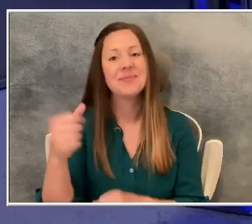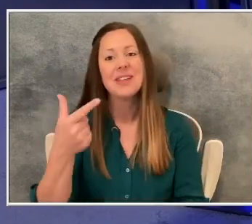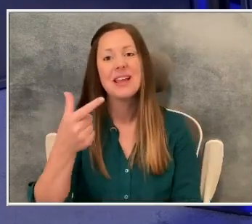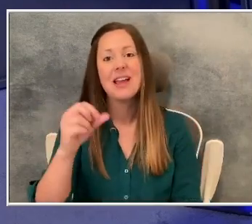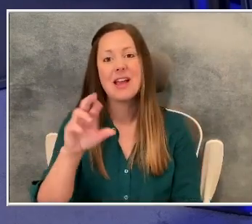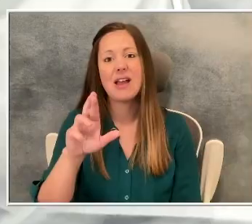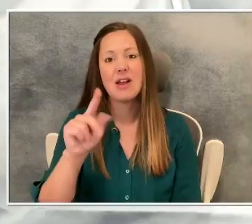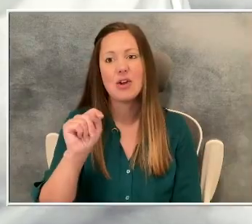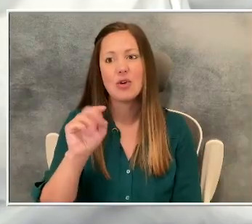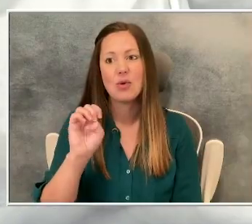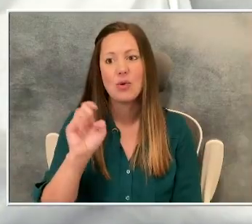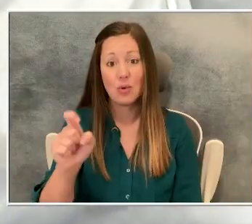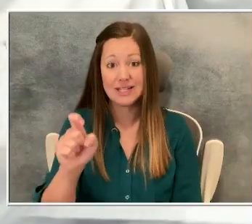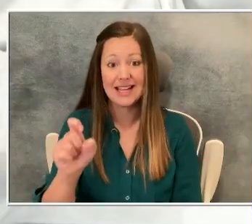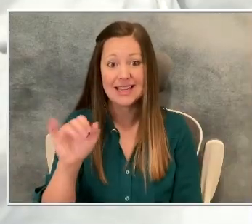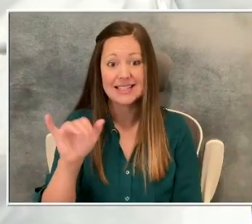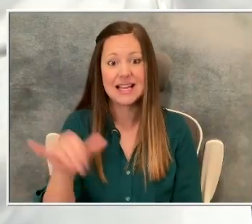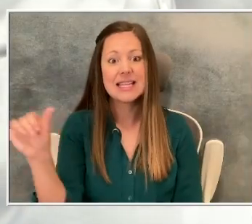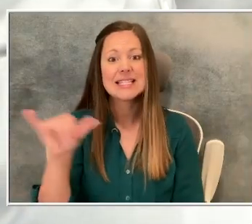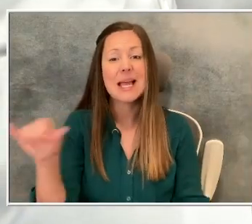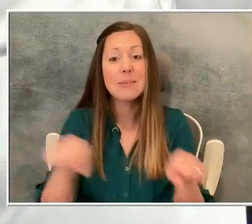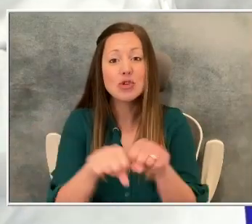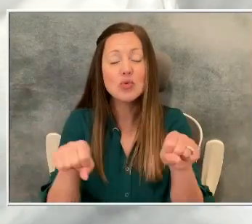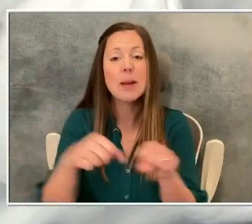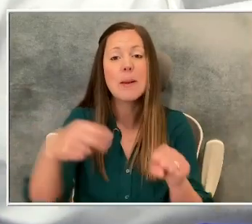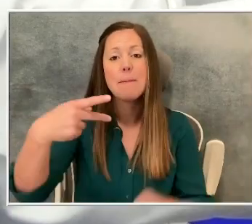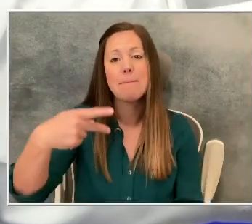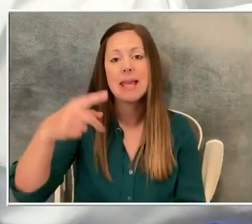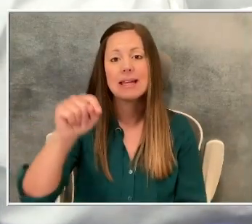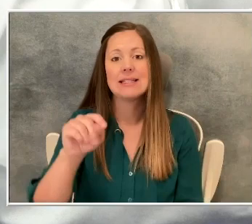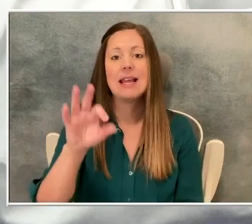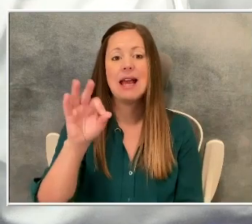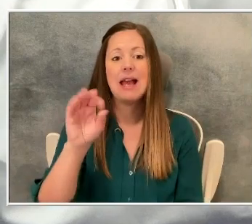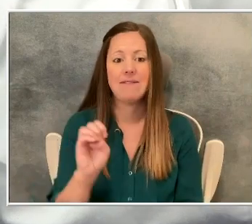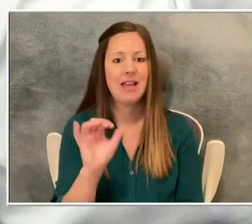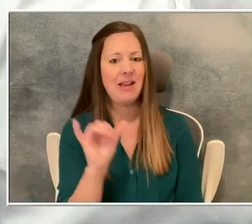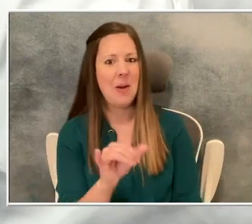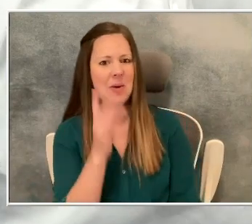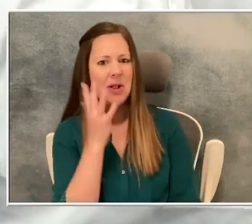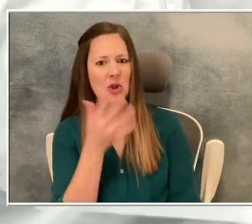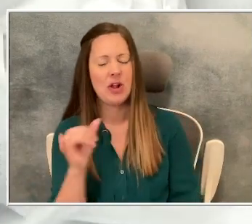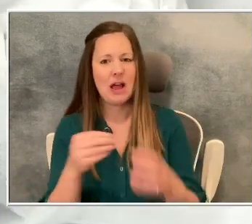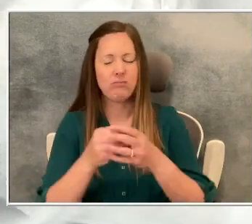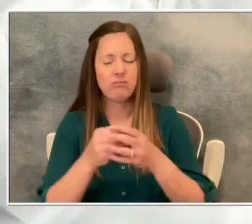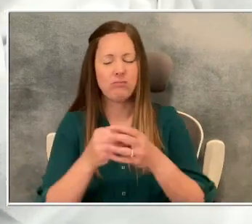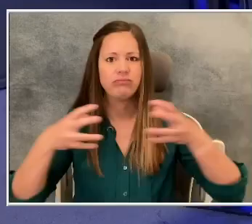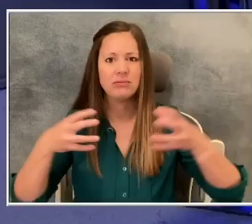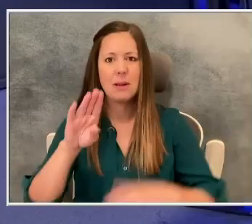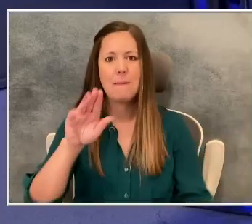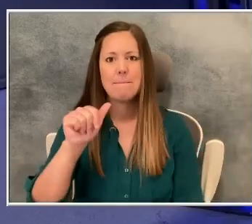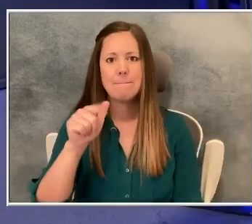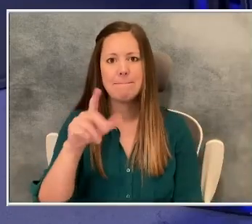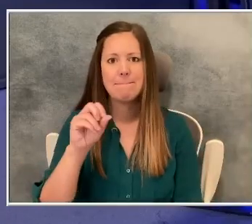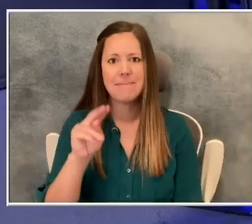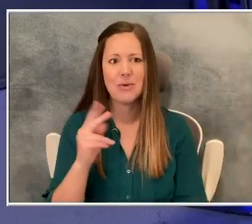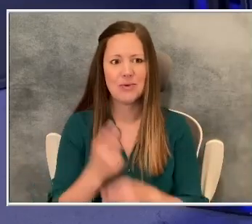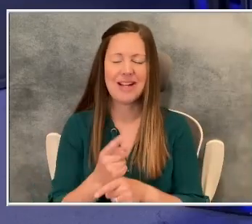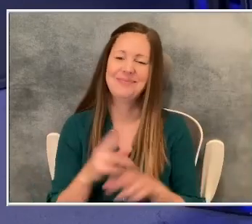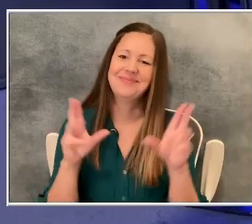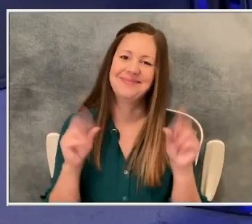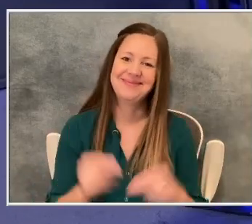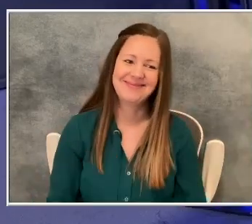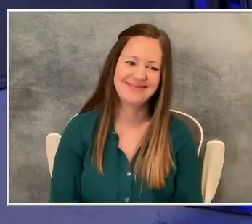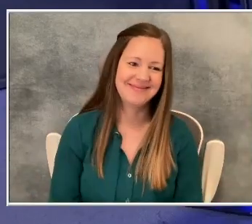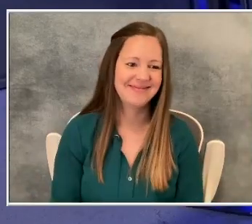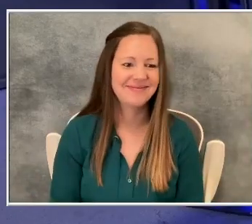Gore-Tex shoes are made out of, PTFE. Wow. And it looks like almost like a blow it up if it was a balloon, but probably not. Those are probably pretty stiff, right? It's very difficult. They